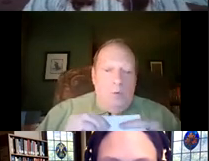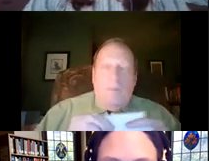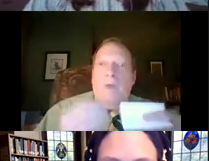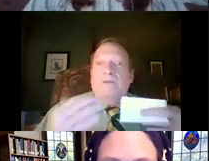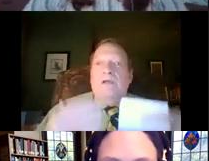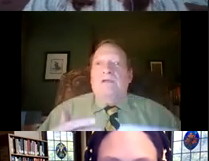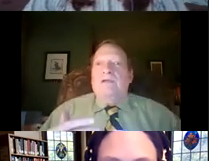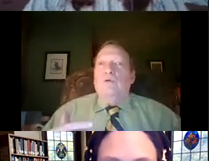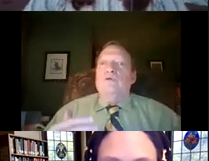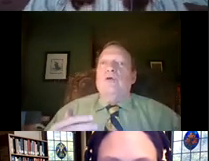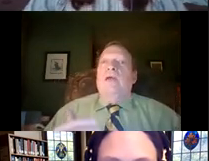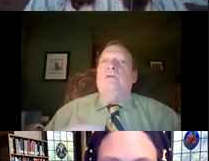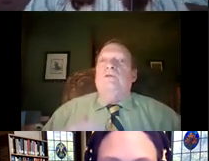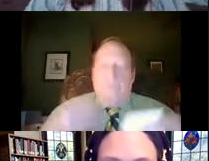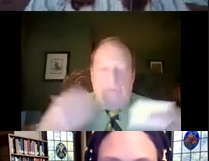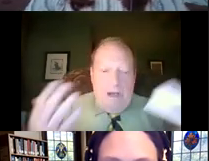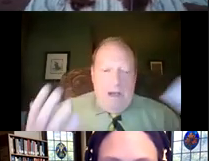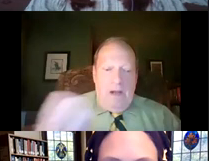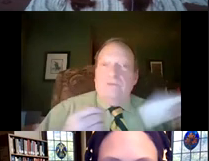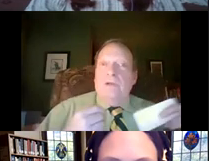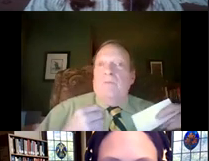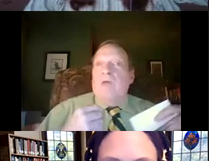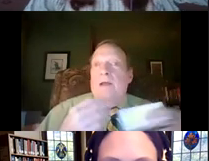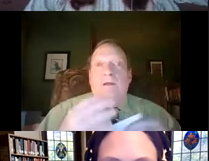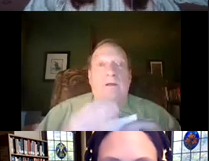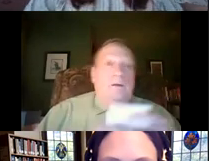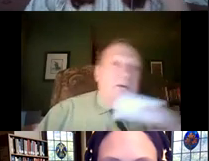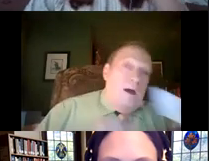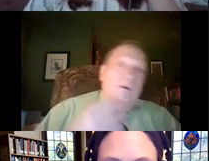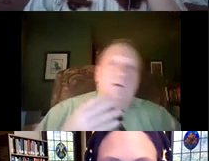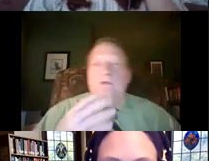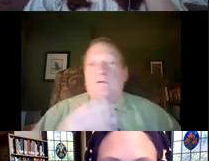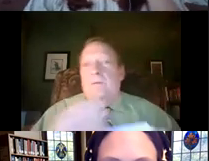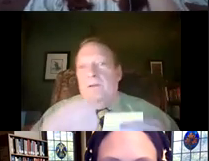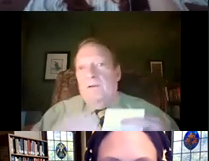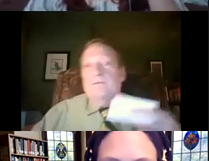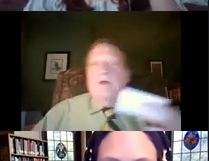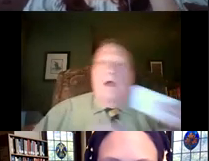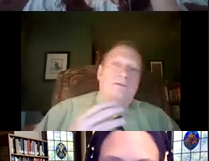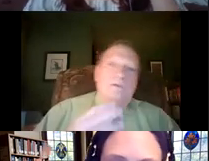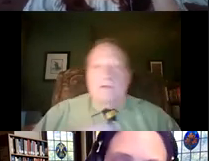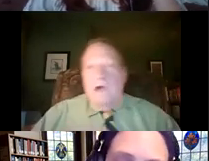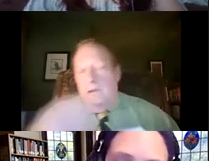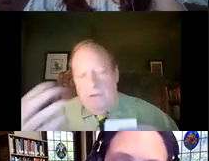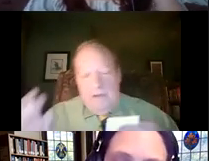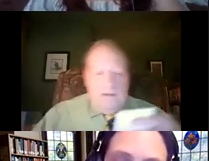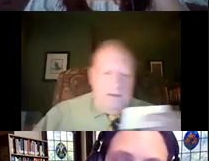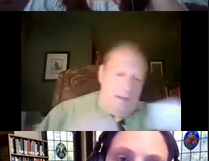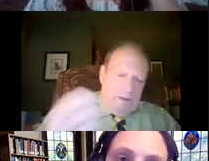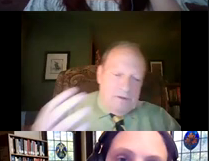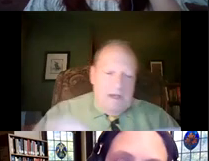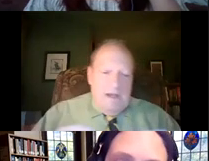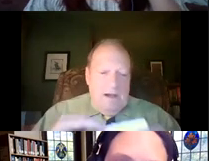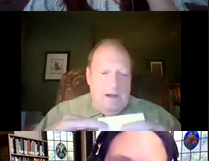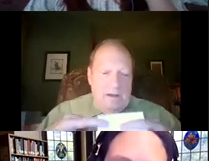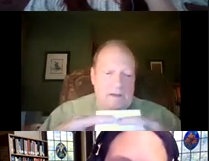The old departments, like say social sciences, subdivided now into history, political science, sociology,